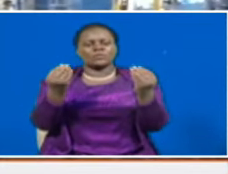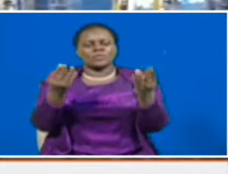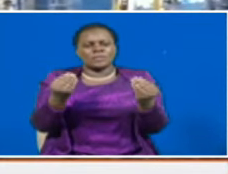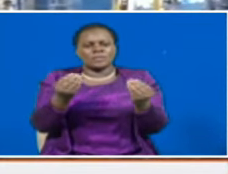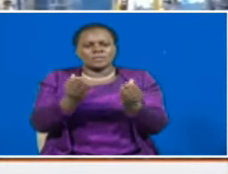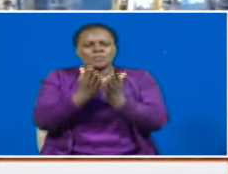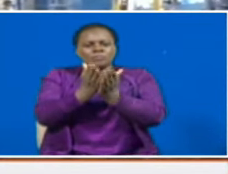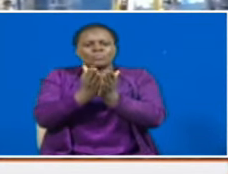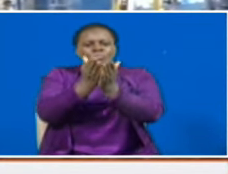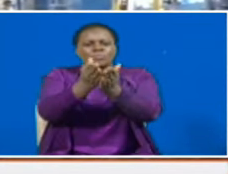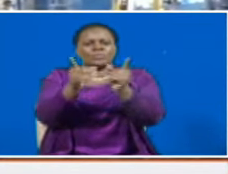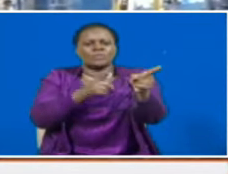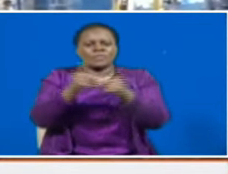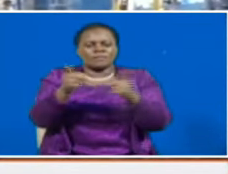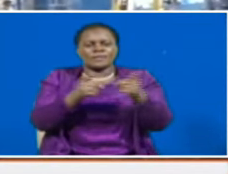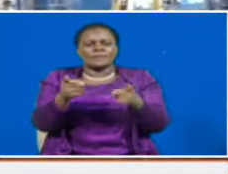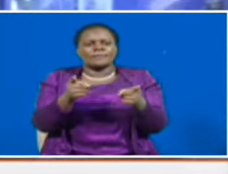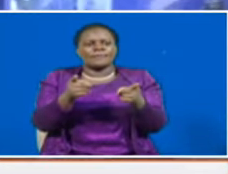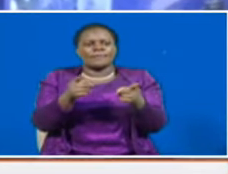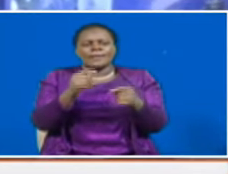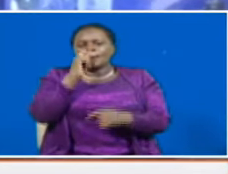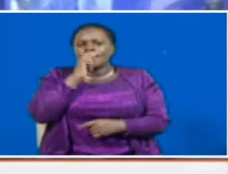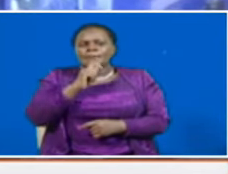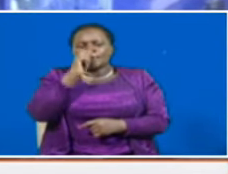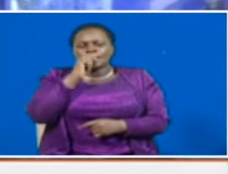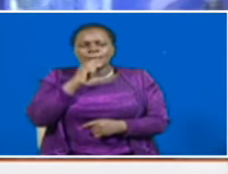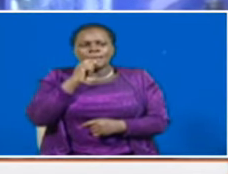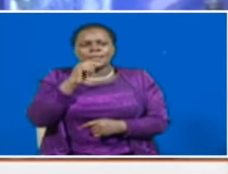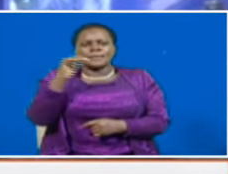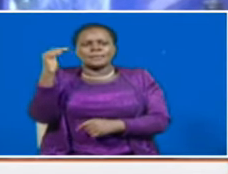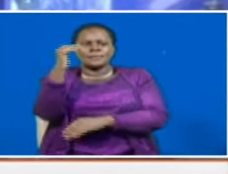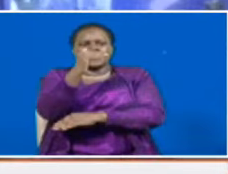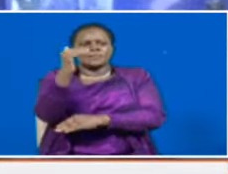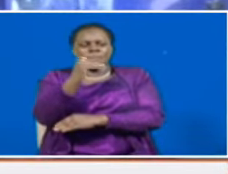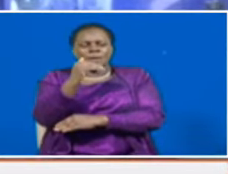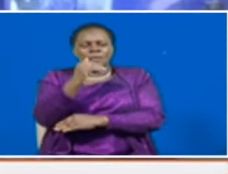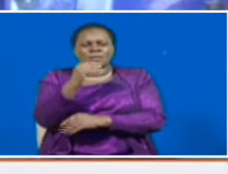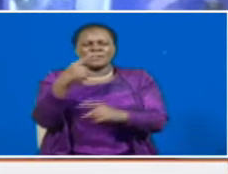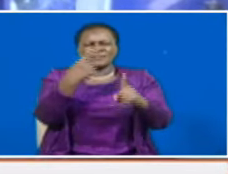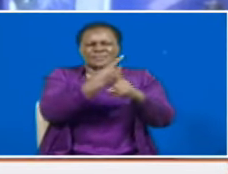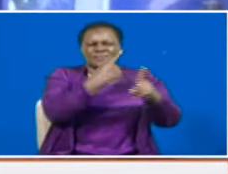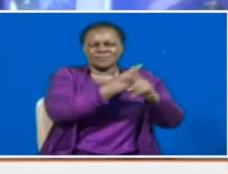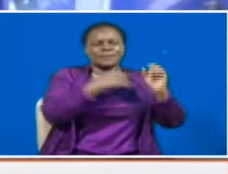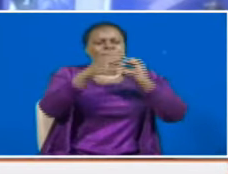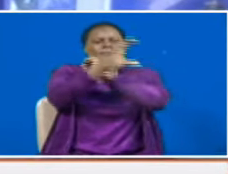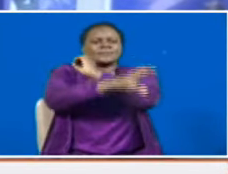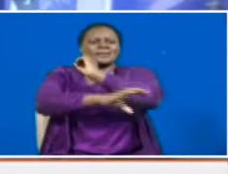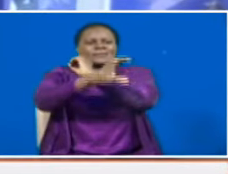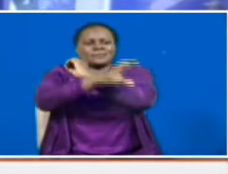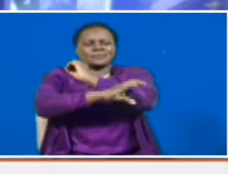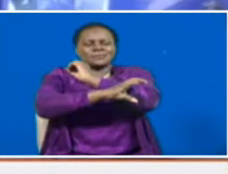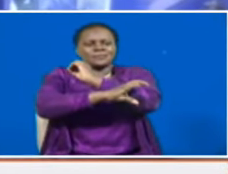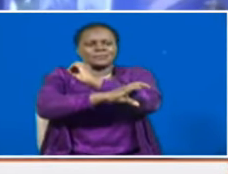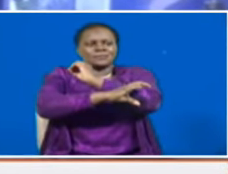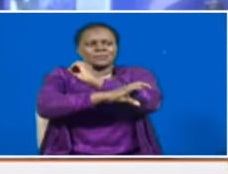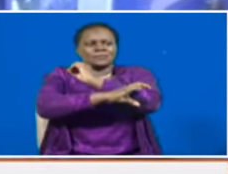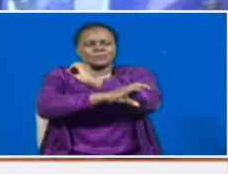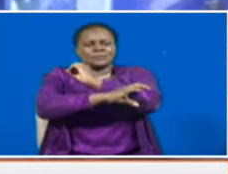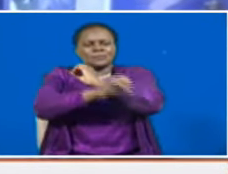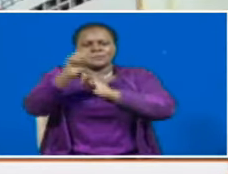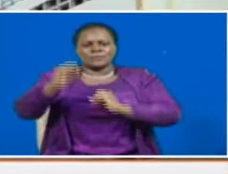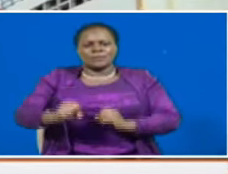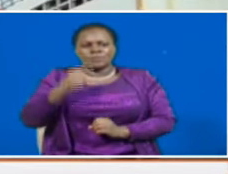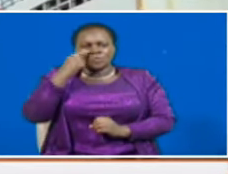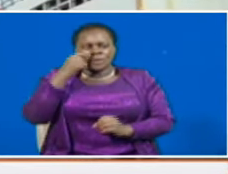of cargo meant for Mozambique, Tanzania, Zanzibar, Seychelles, Comoros and Madagascar, with Republic of South Sudan